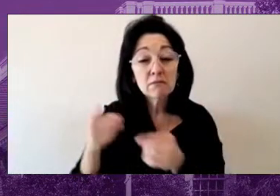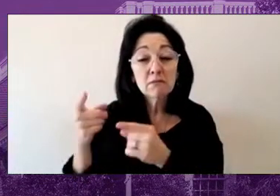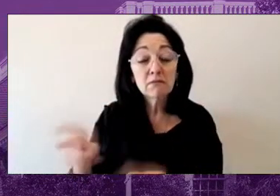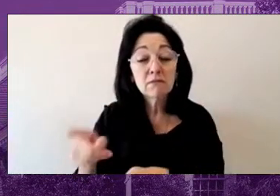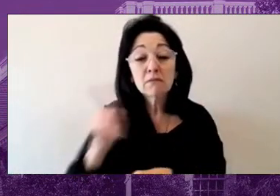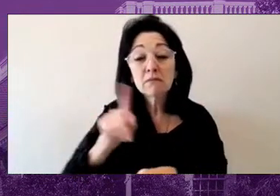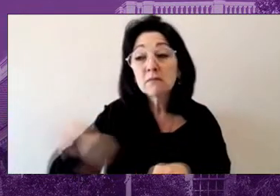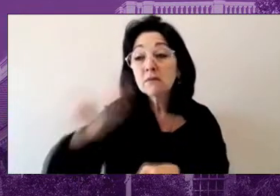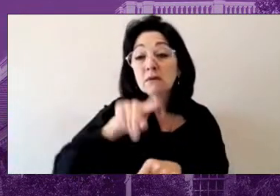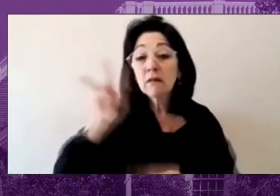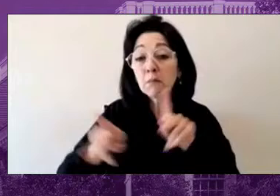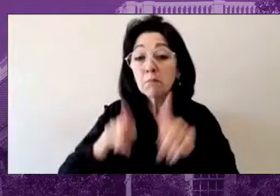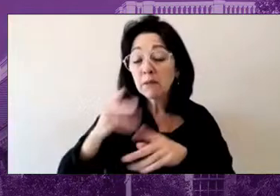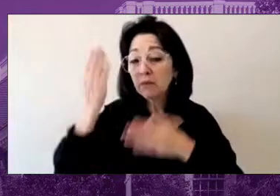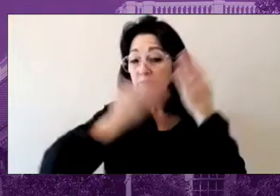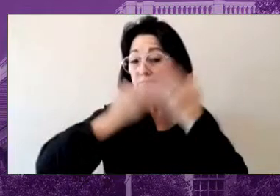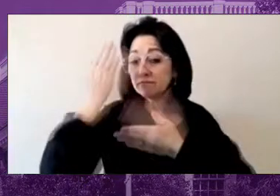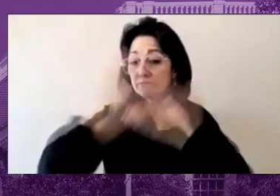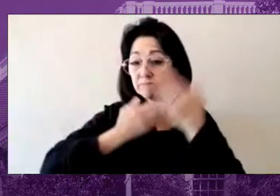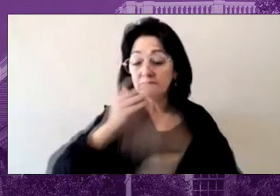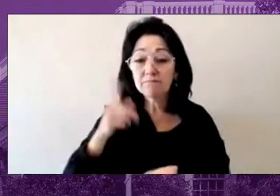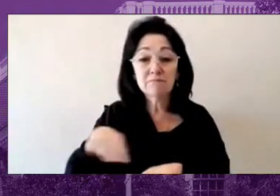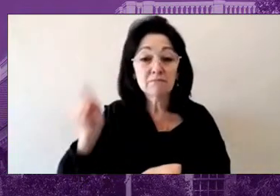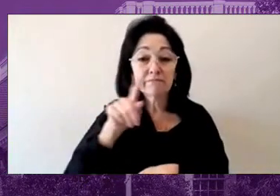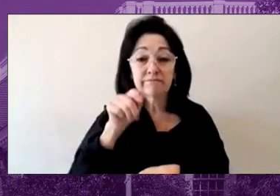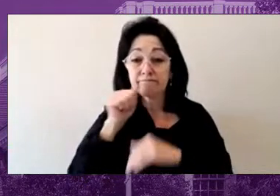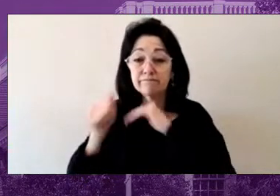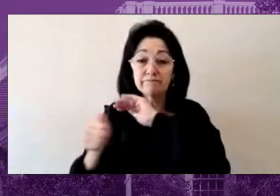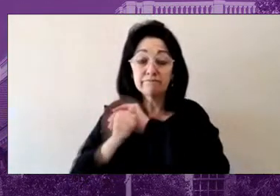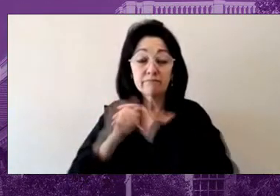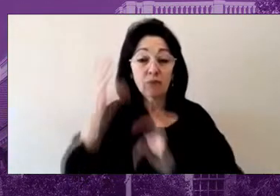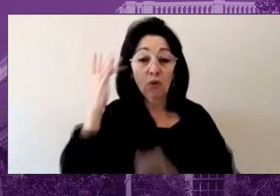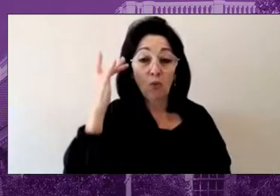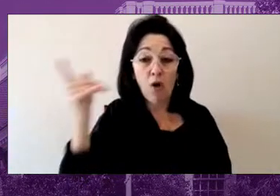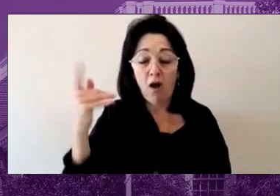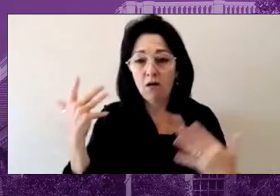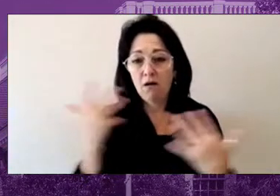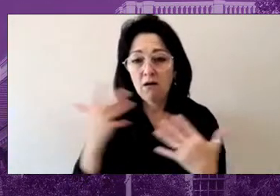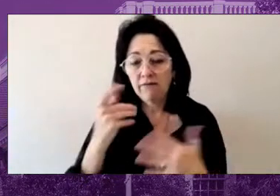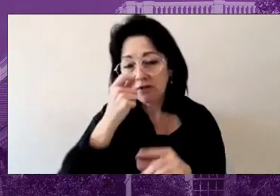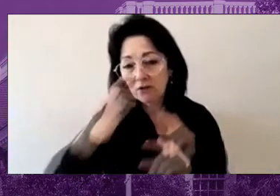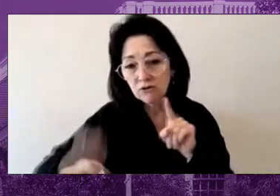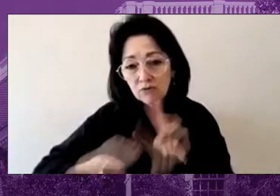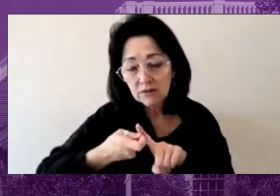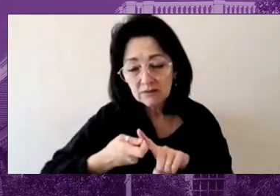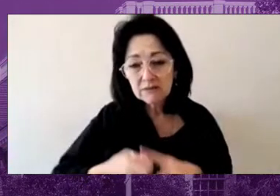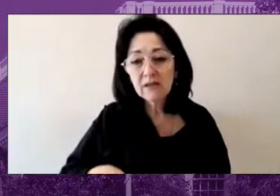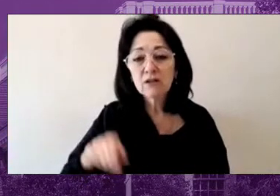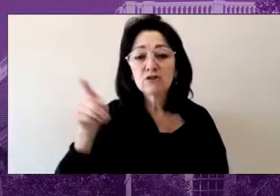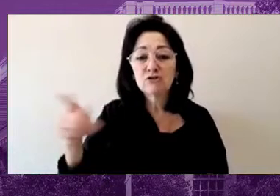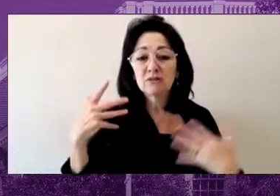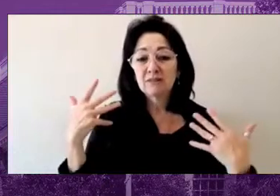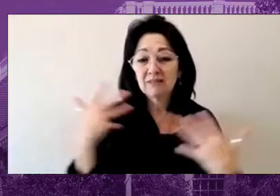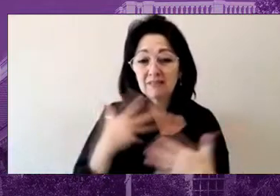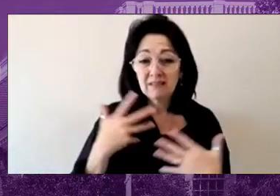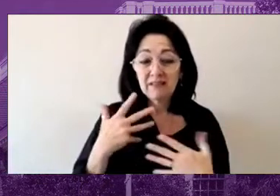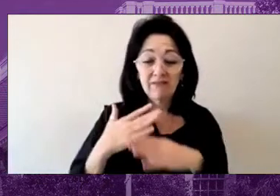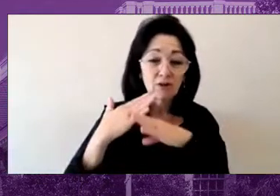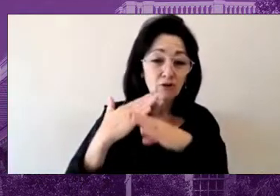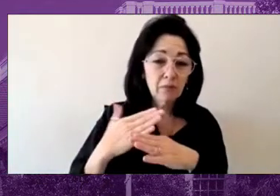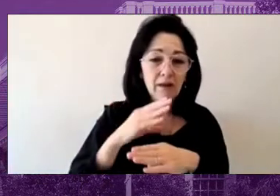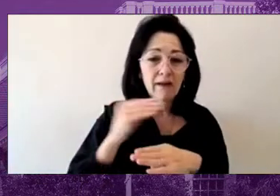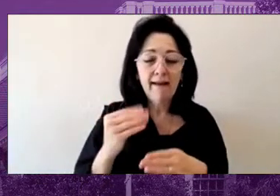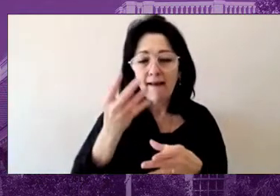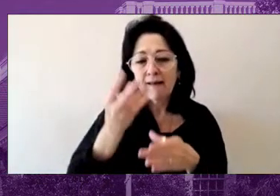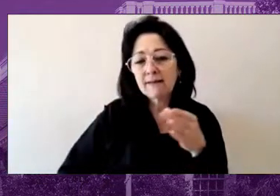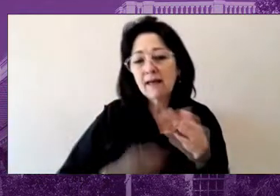of retaliation, a sense of economic dependence on an abusive partner, and lack of awareness of resources